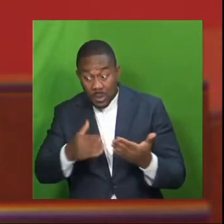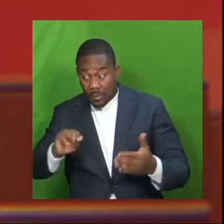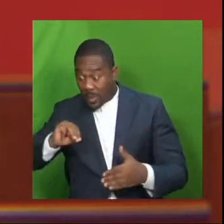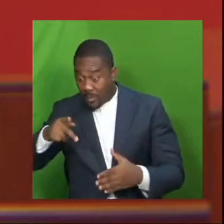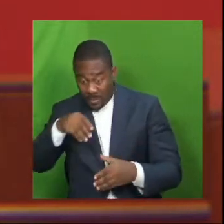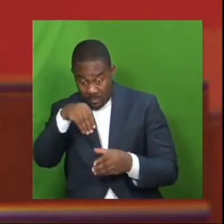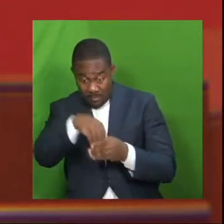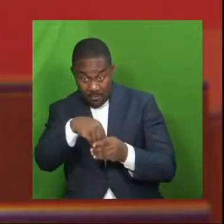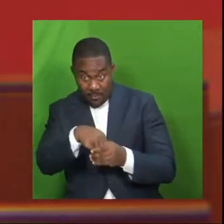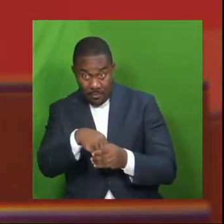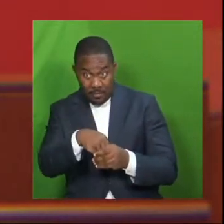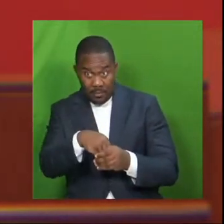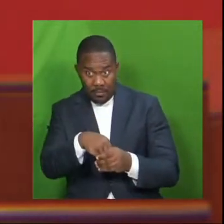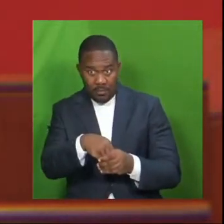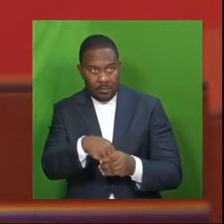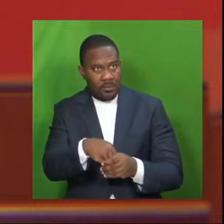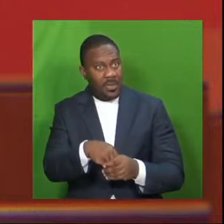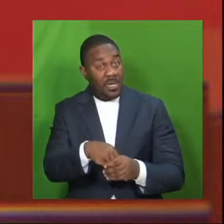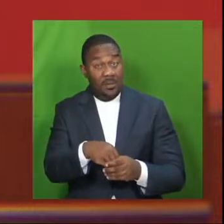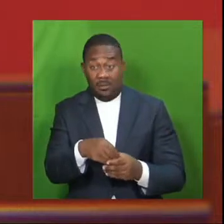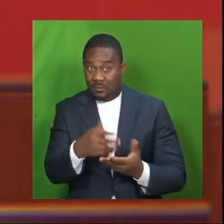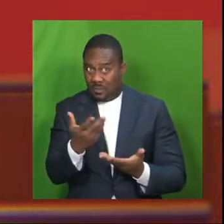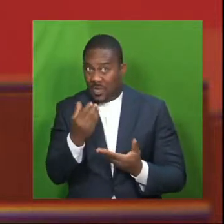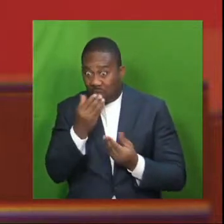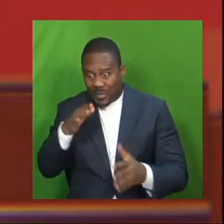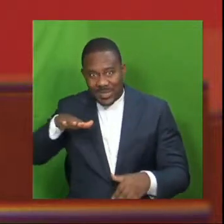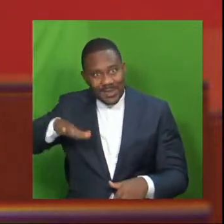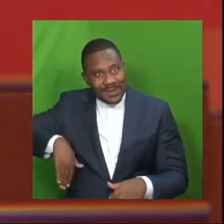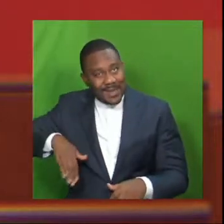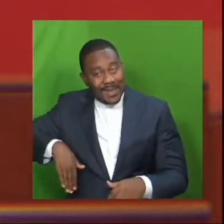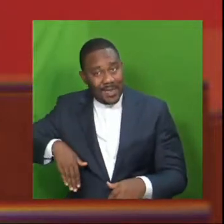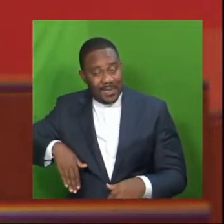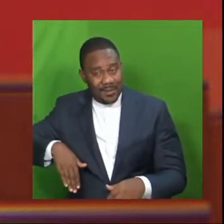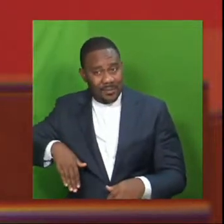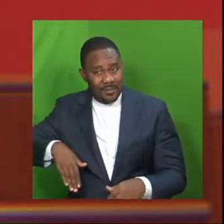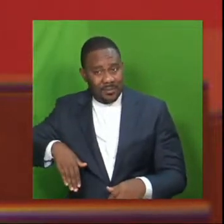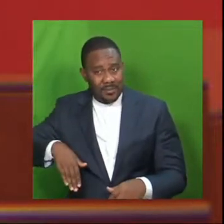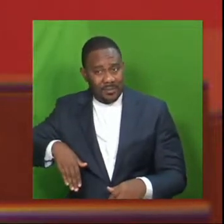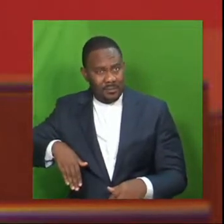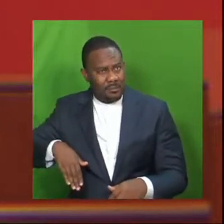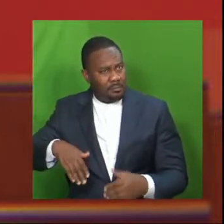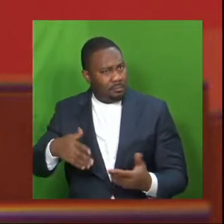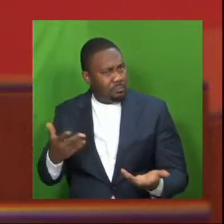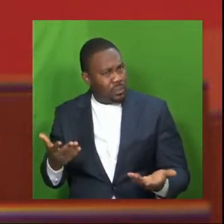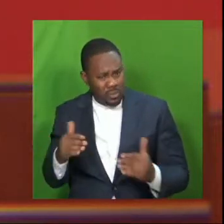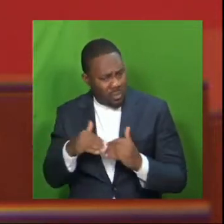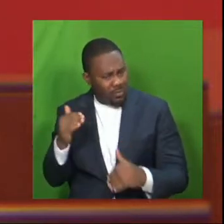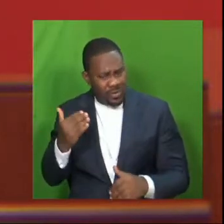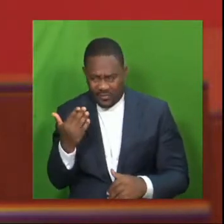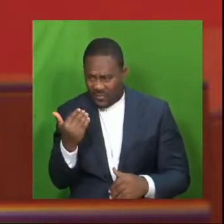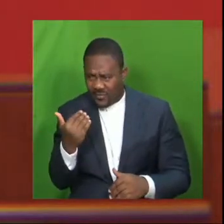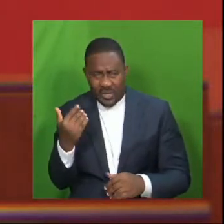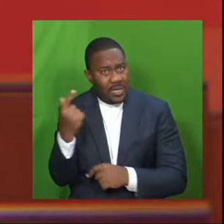and the information did not get to the House. And they were absent for more than 15